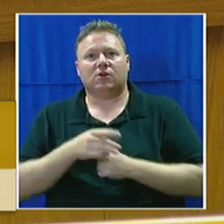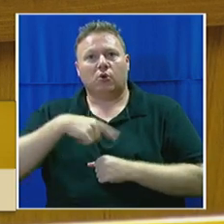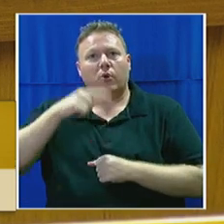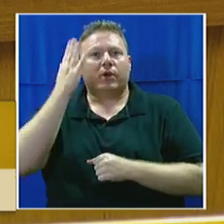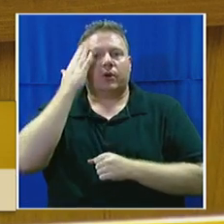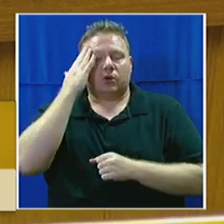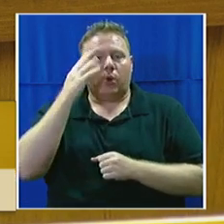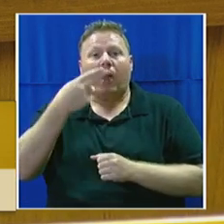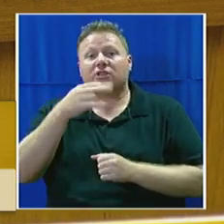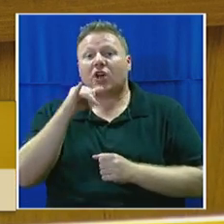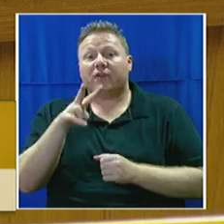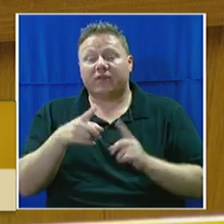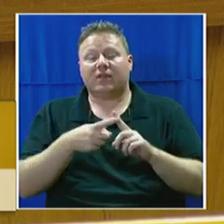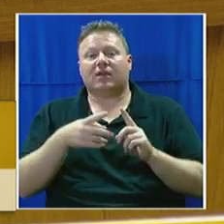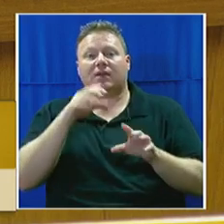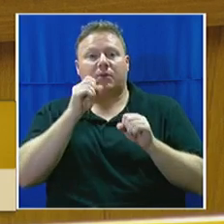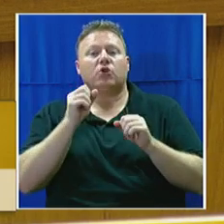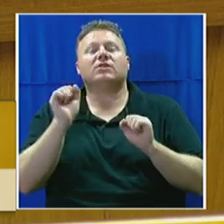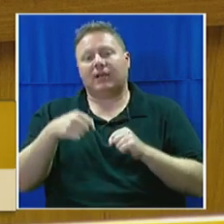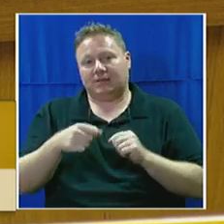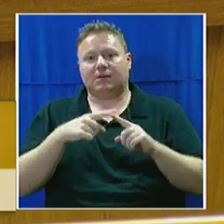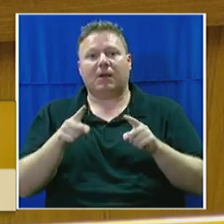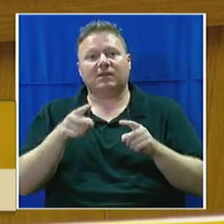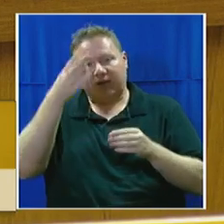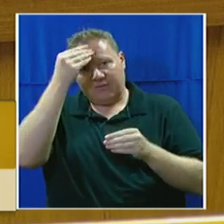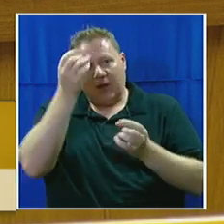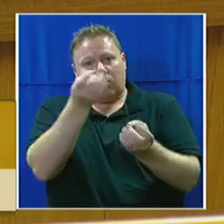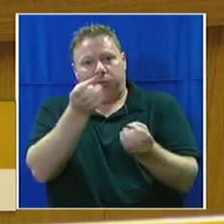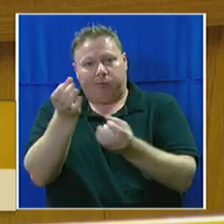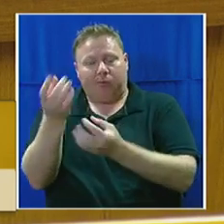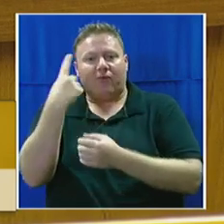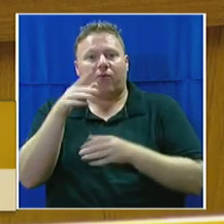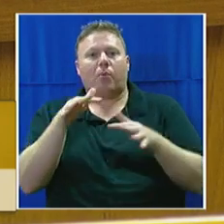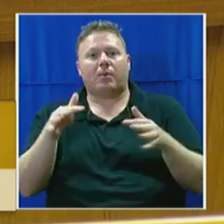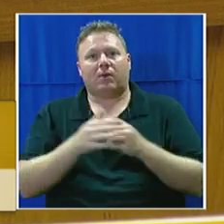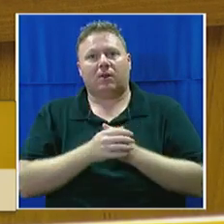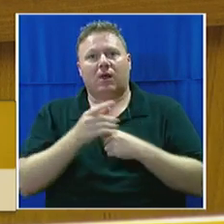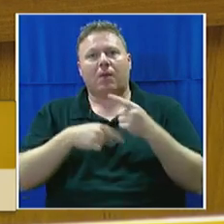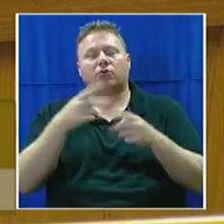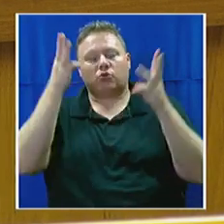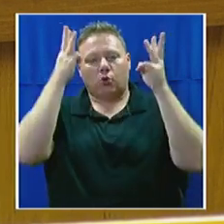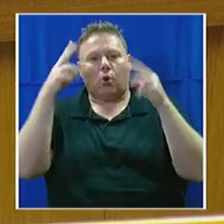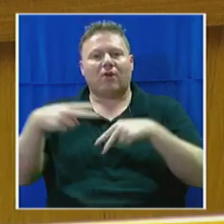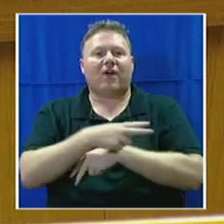with HIV, but we are failing to provide crucial information to our people about coronavirus.